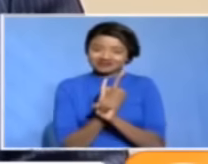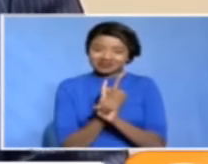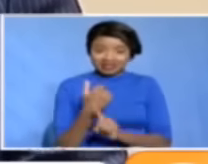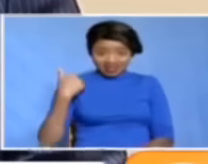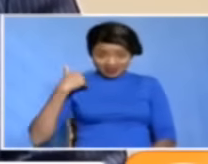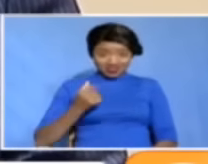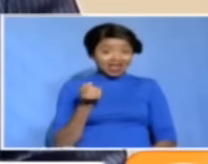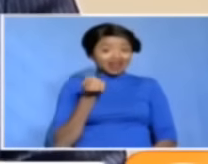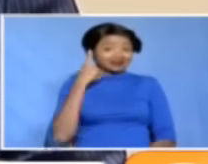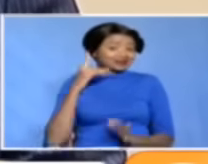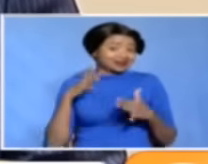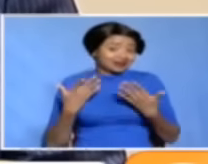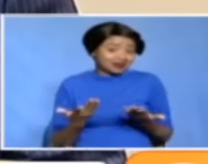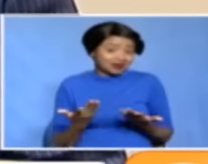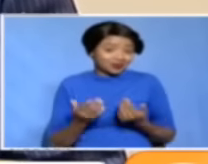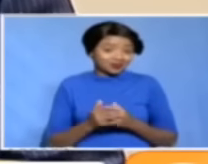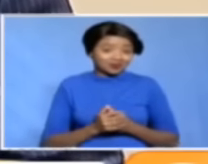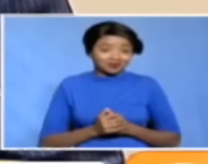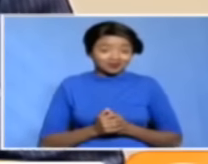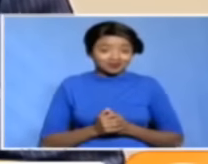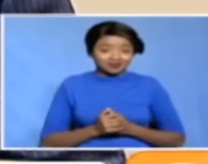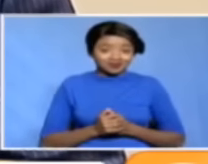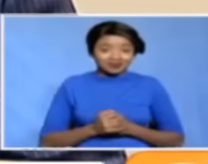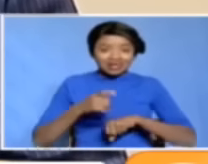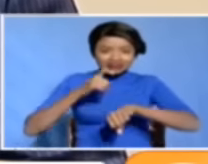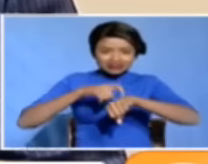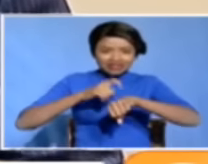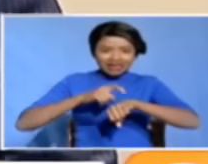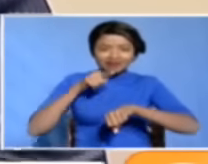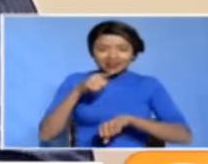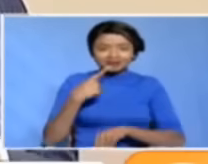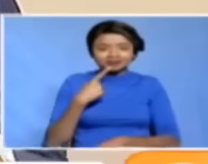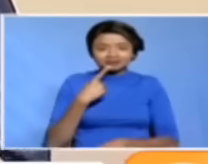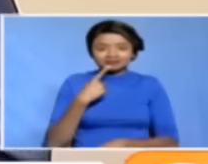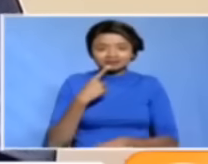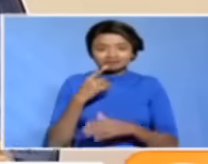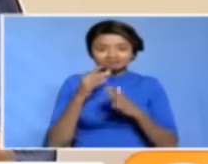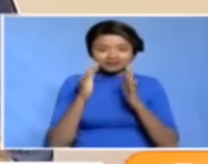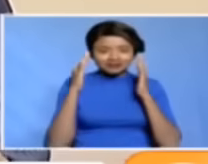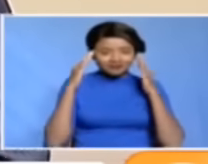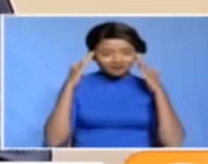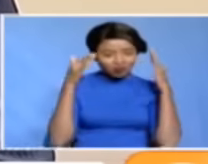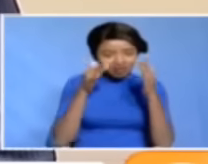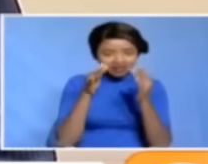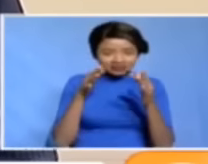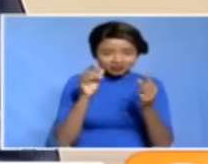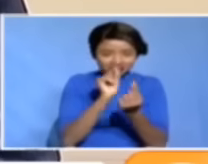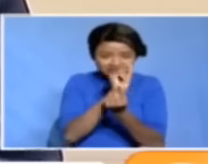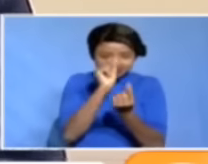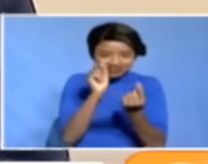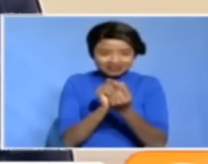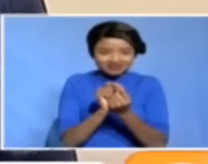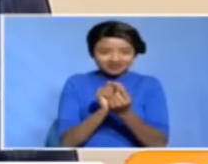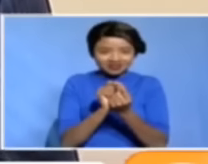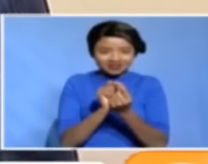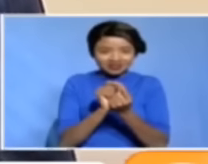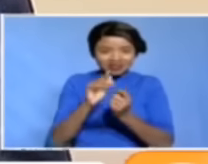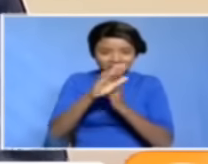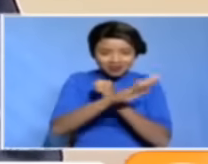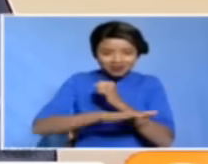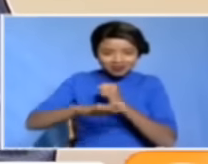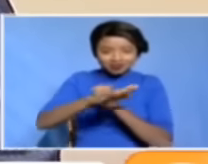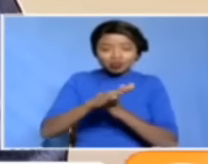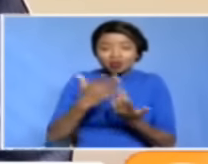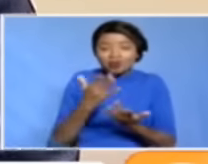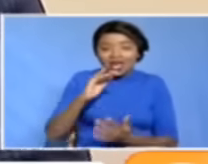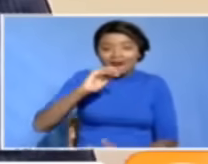I interpret that you, because he was talking to a particular constituency, and this is a Mount Kenya